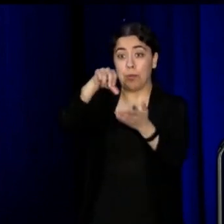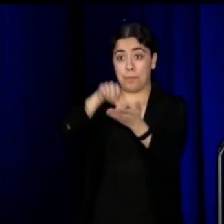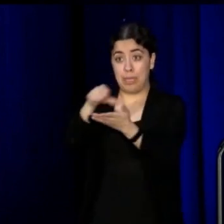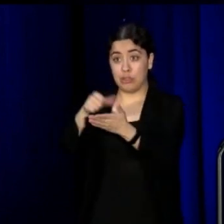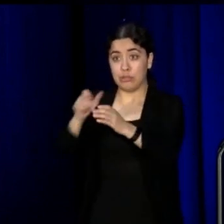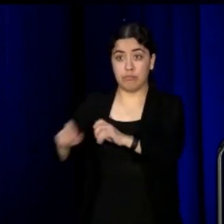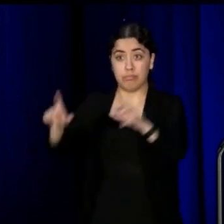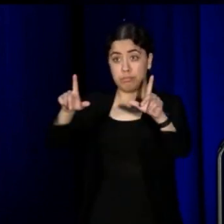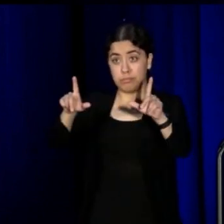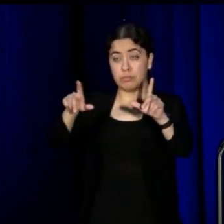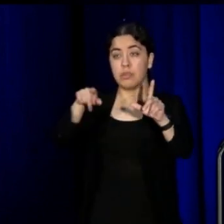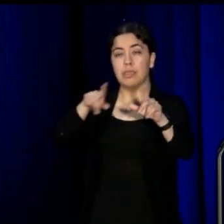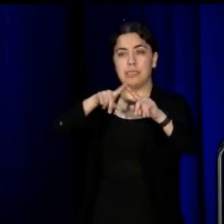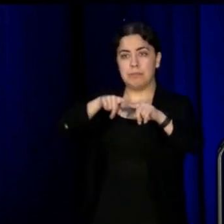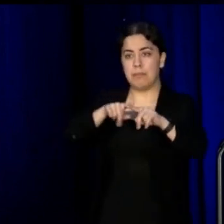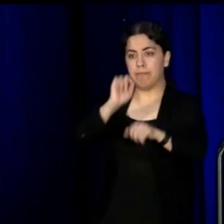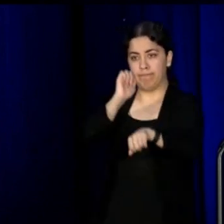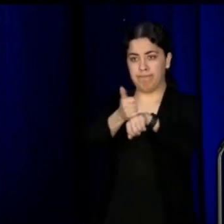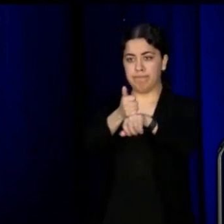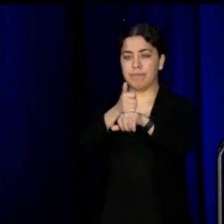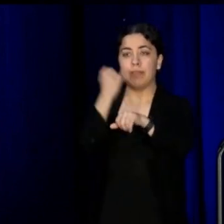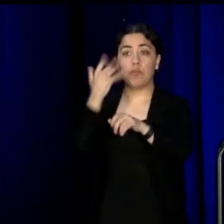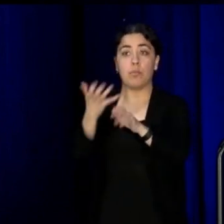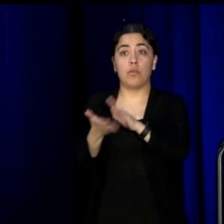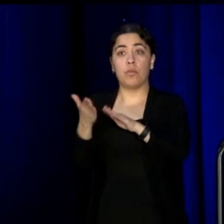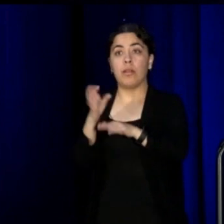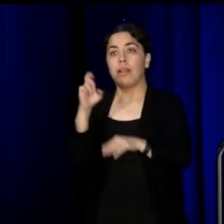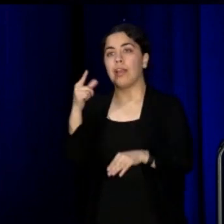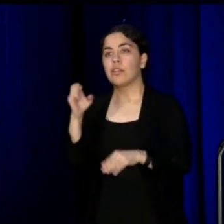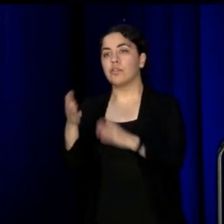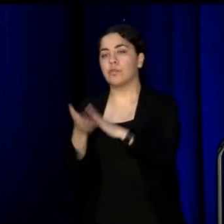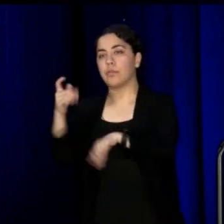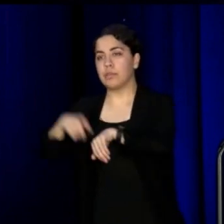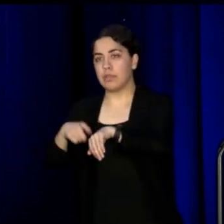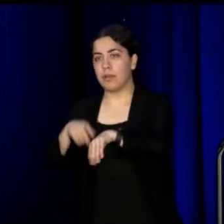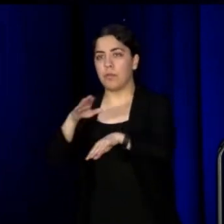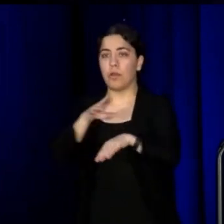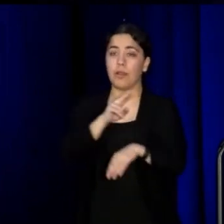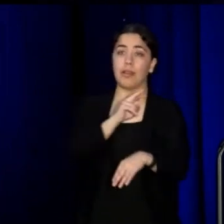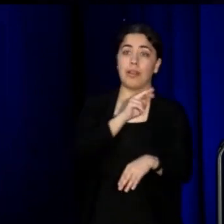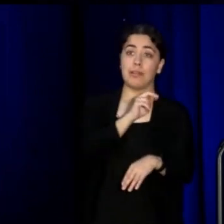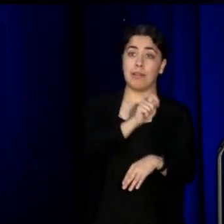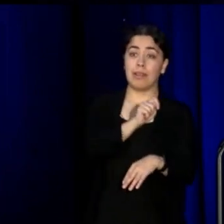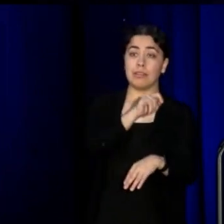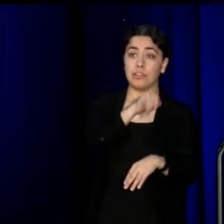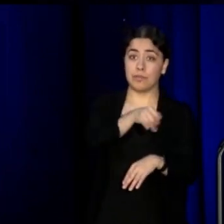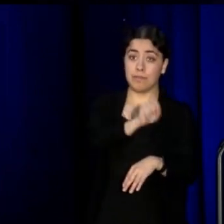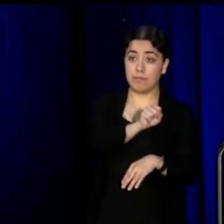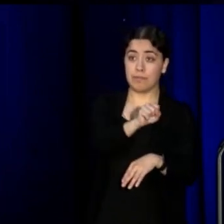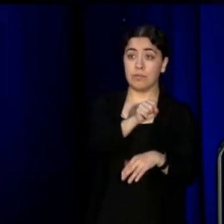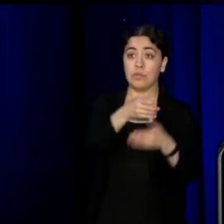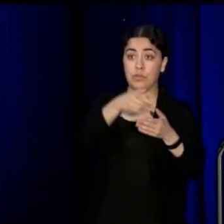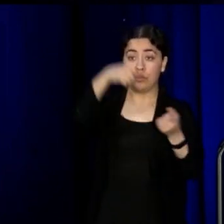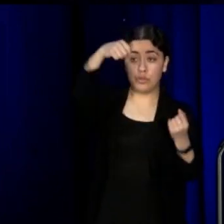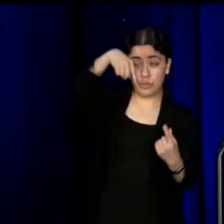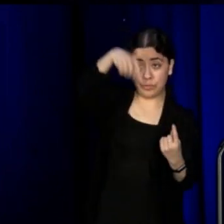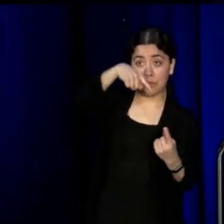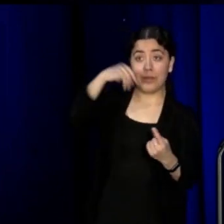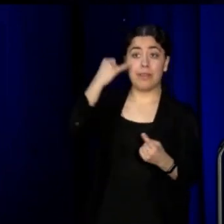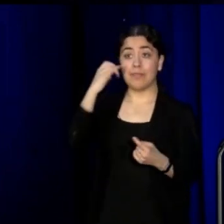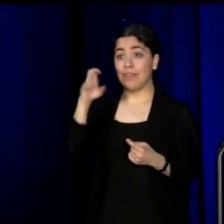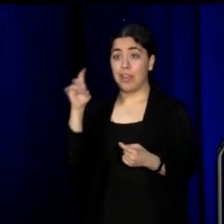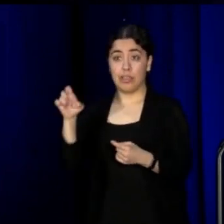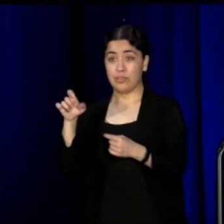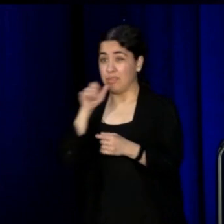runtime or on a Node.js server, in the case that you need some APIs or some functionalities that the Edge runtime is not